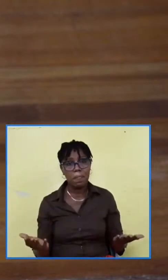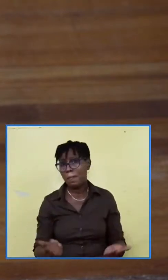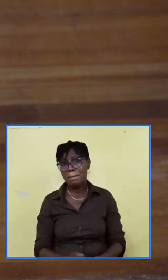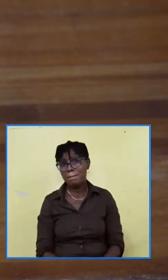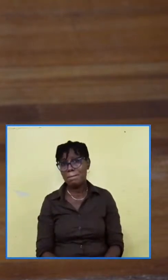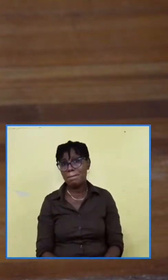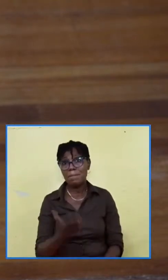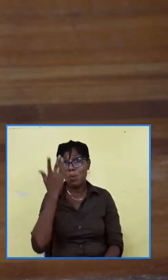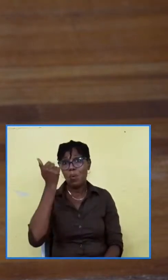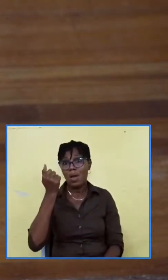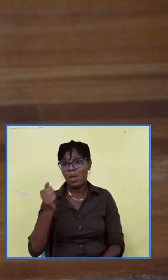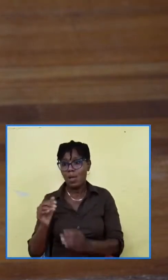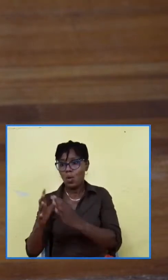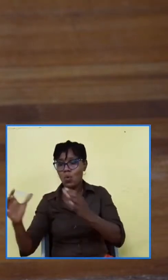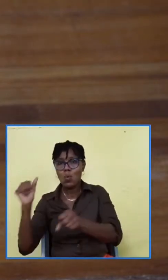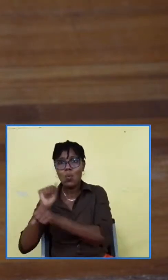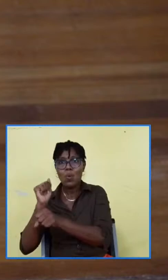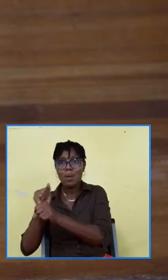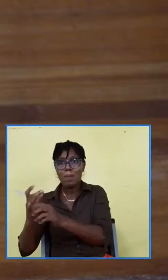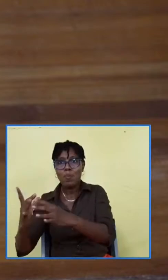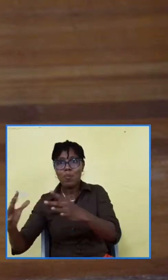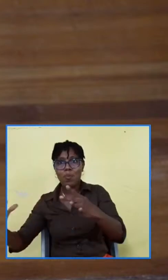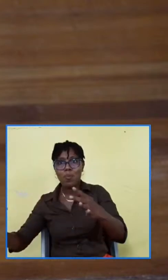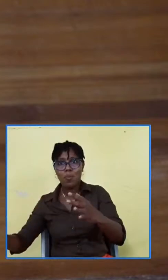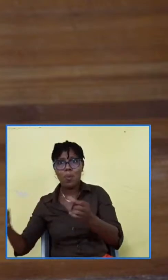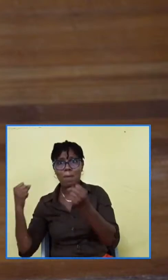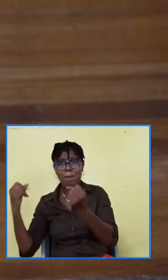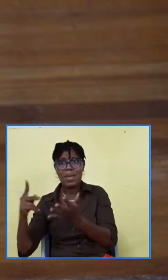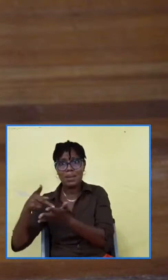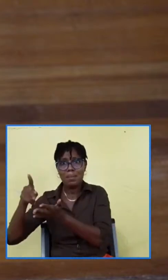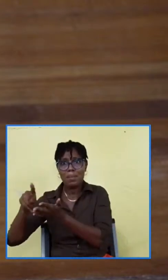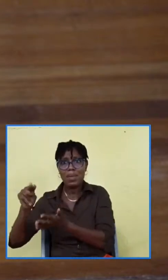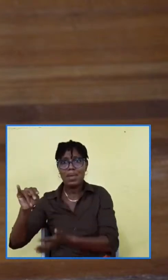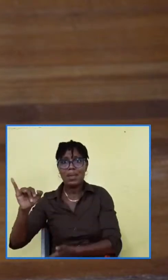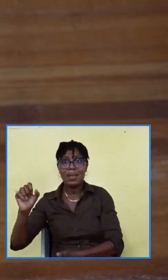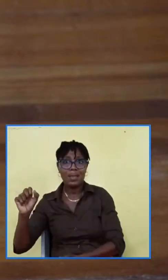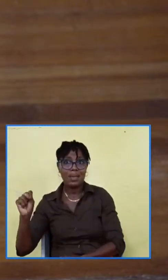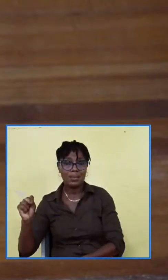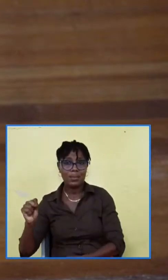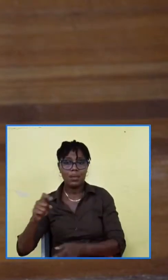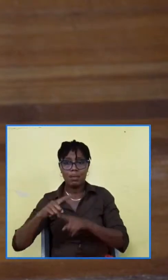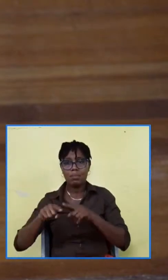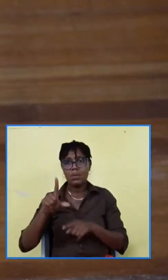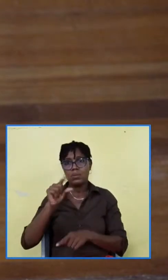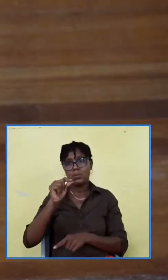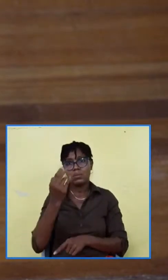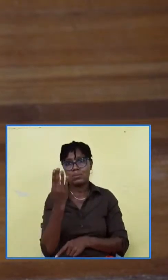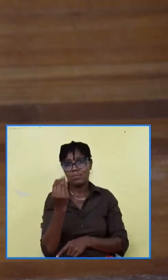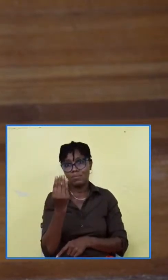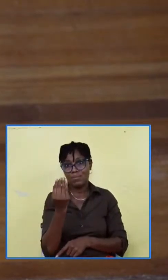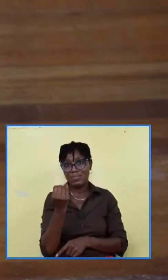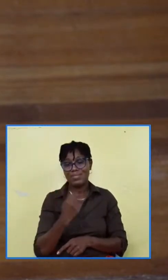working population. But from 2014, that deficit started and the fund